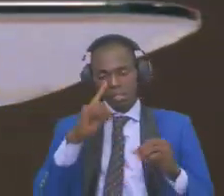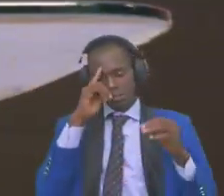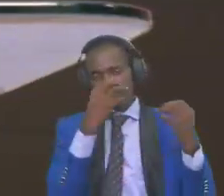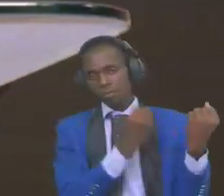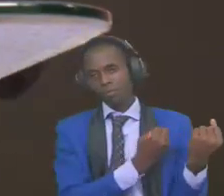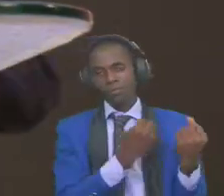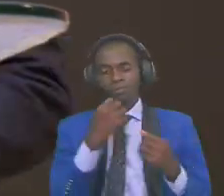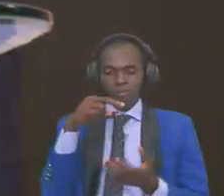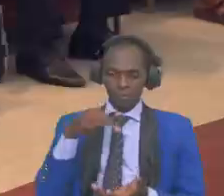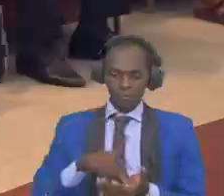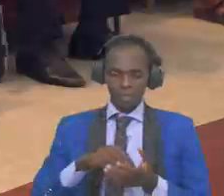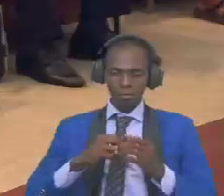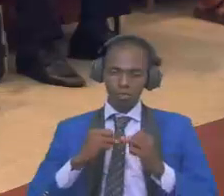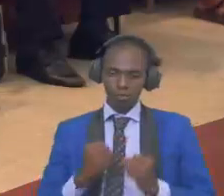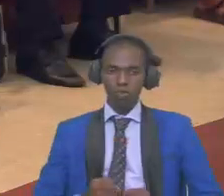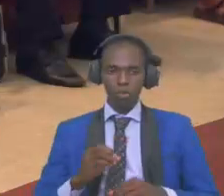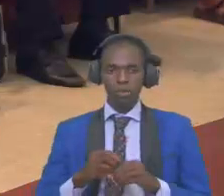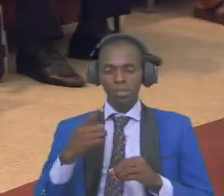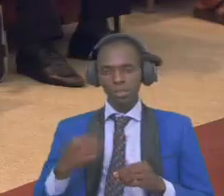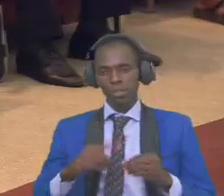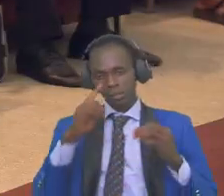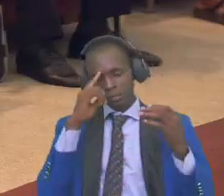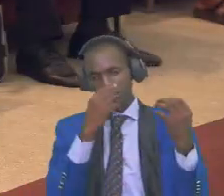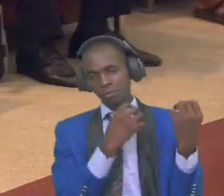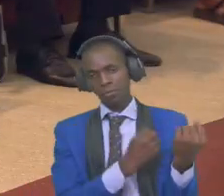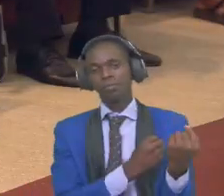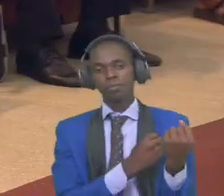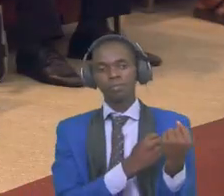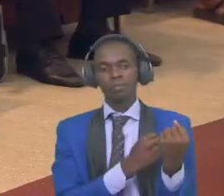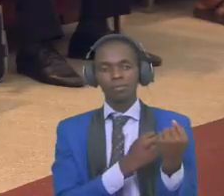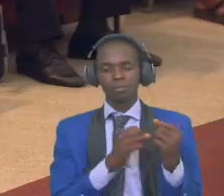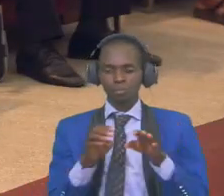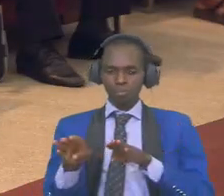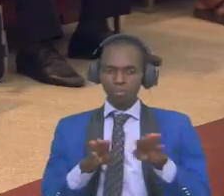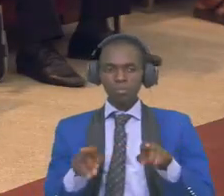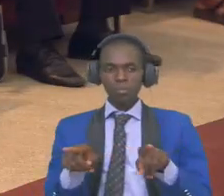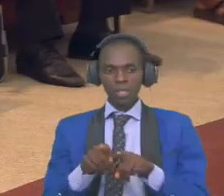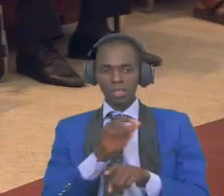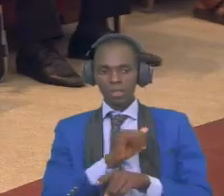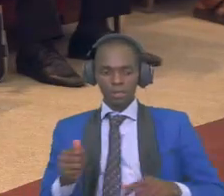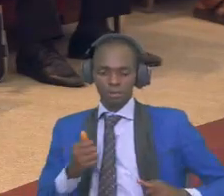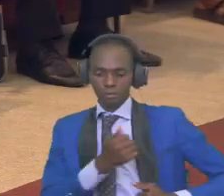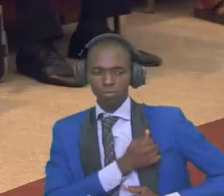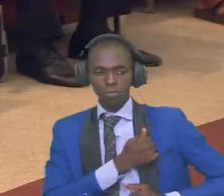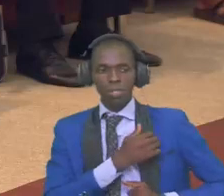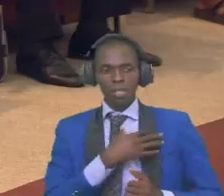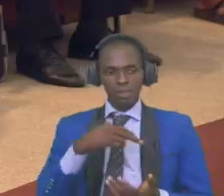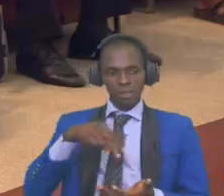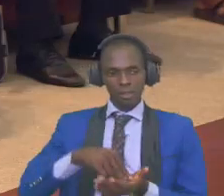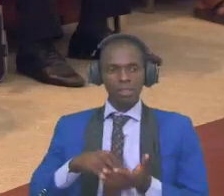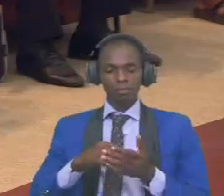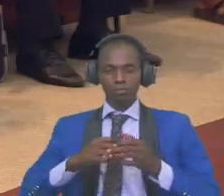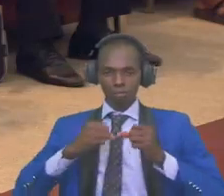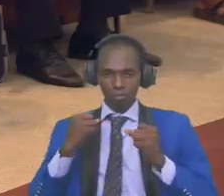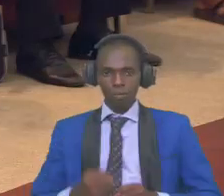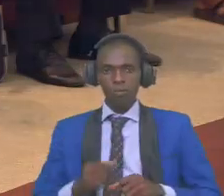fast in the faith. Quit you like men. Behave like a soldier and stand straight